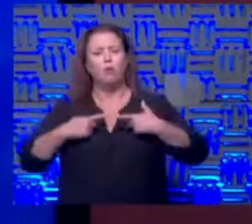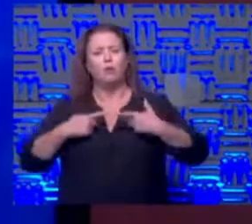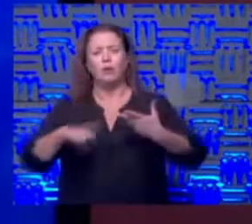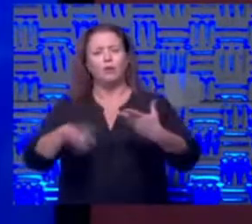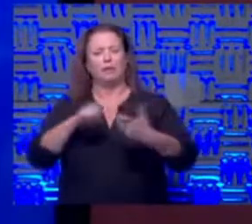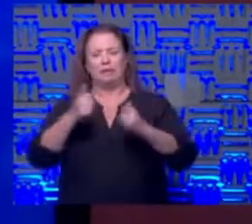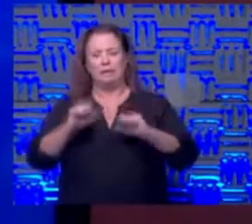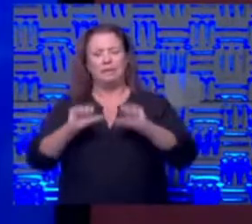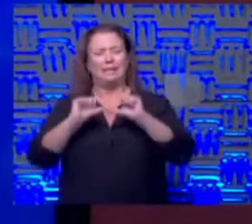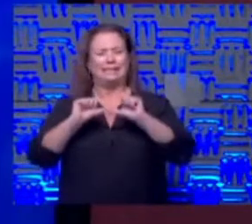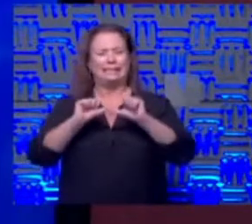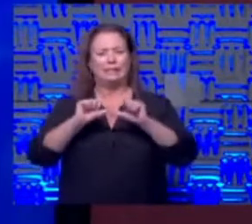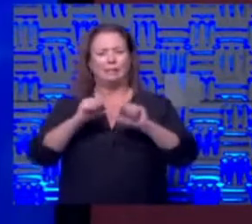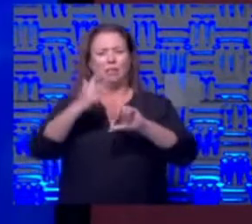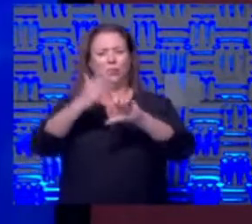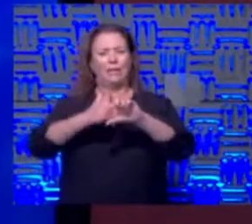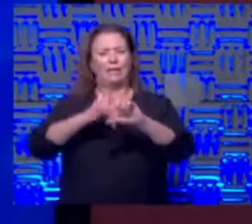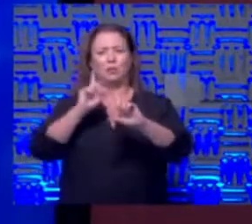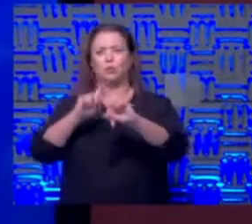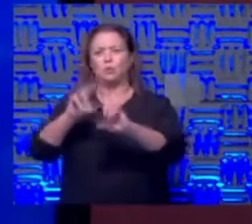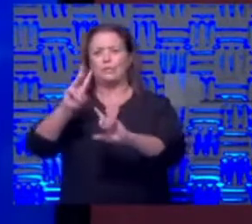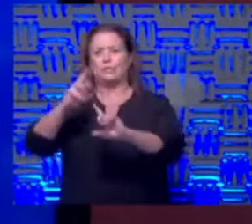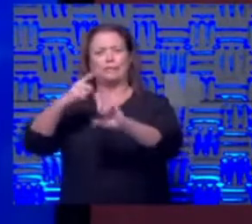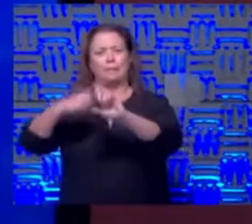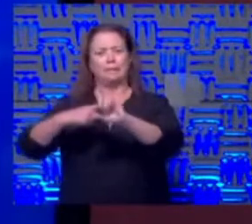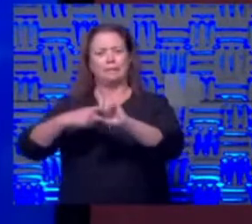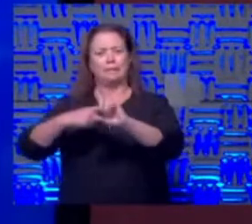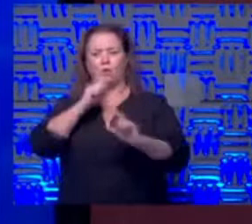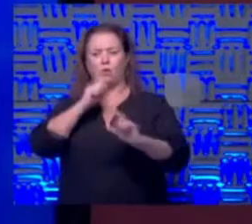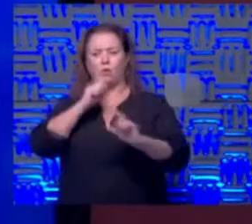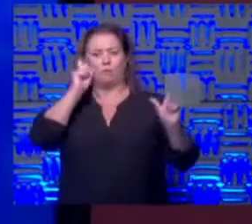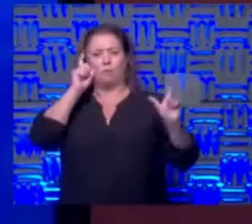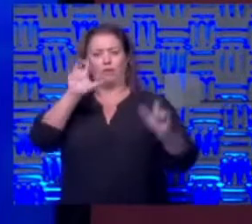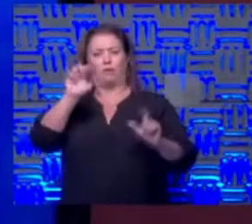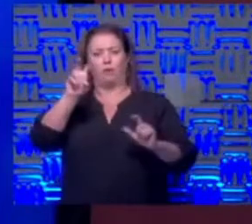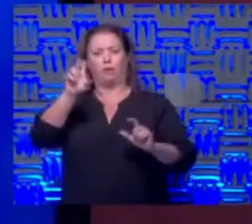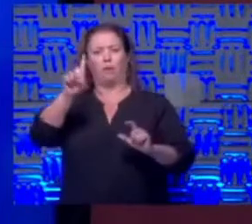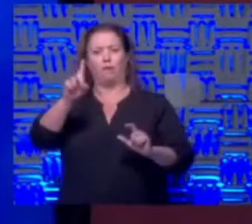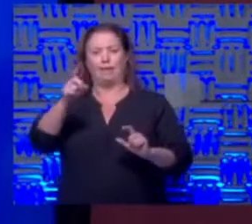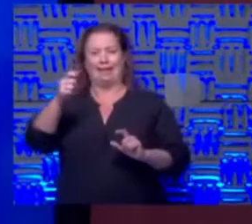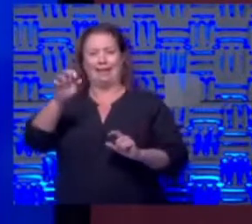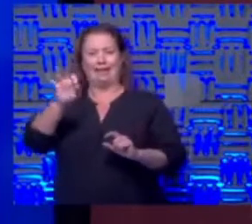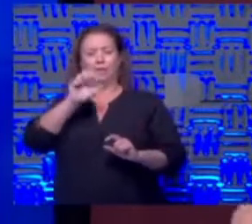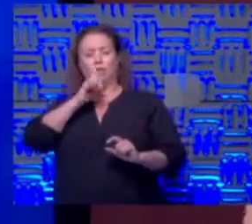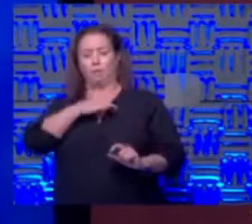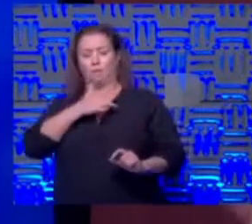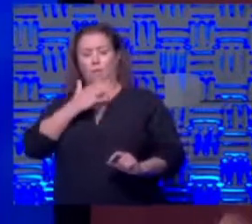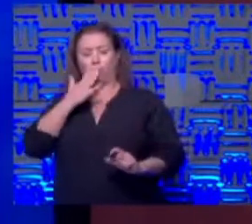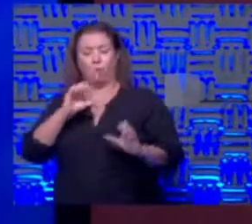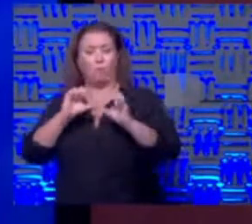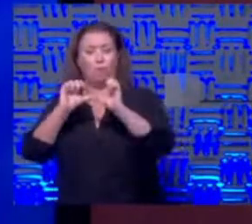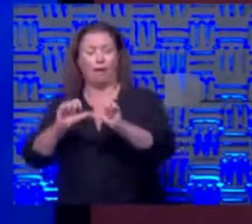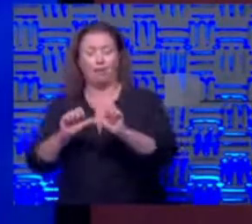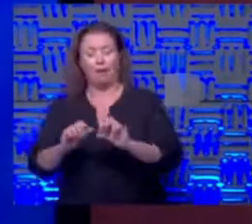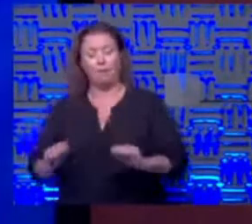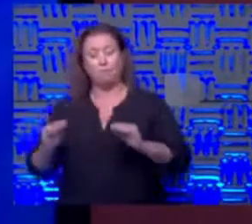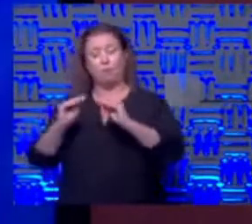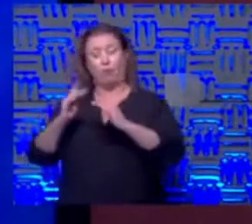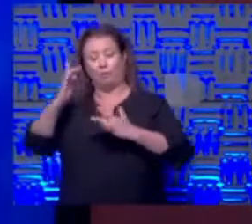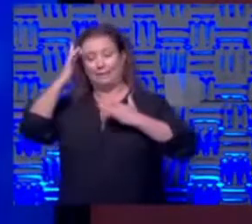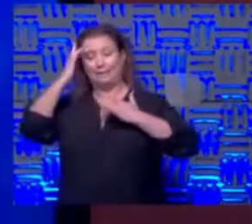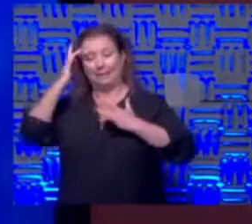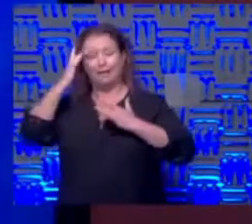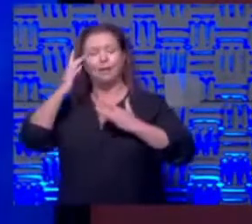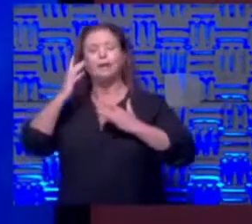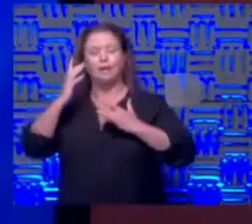feel sick for 3 to 6 months. So don't be surprised if you've had COVID-19 that you don't feel good for a while. Yeah. And the sicker you are, the longer